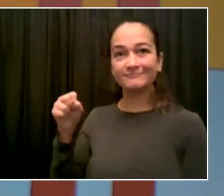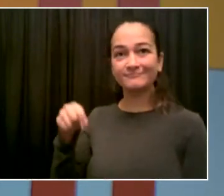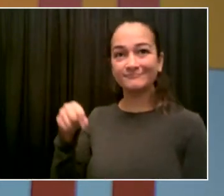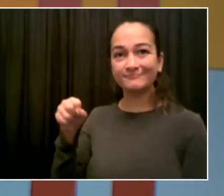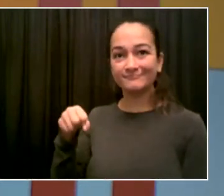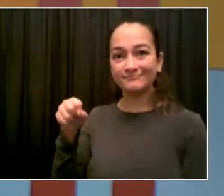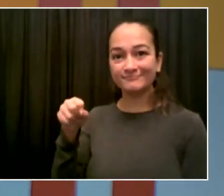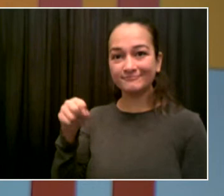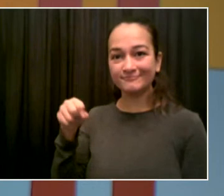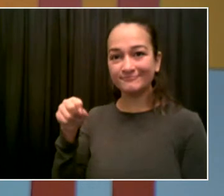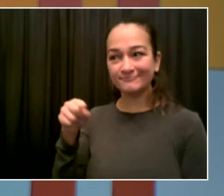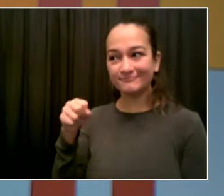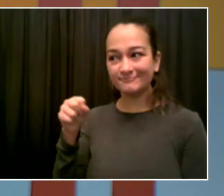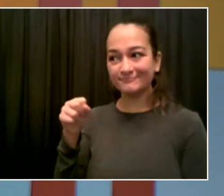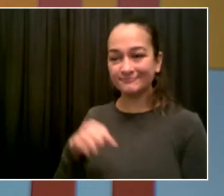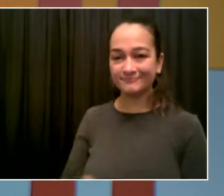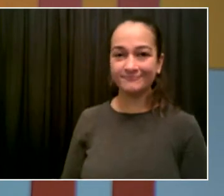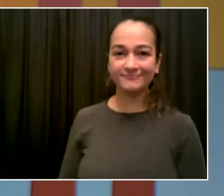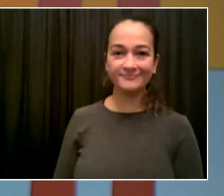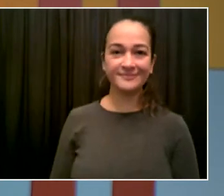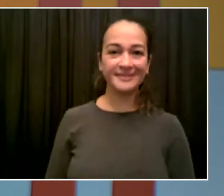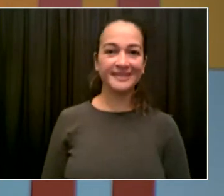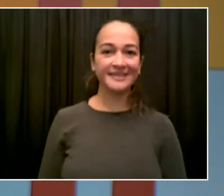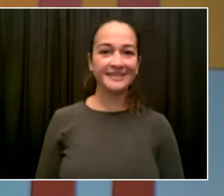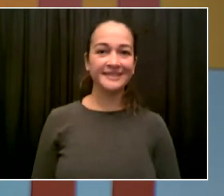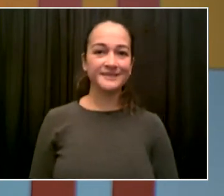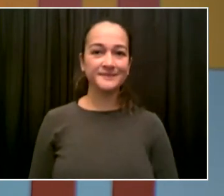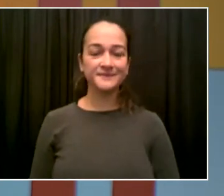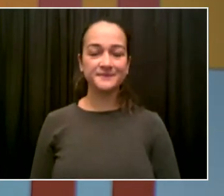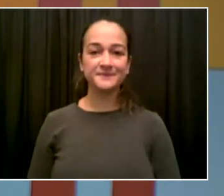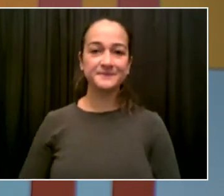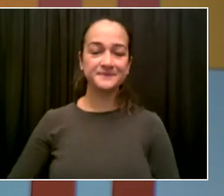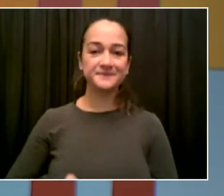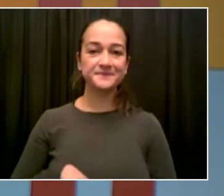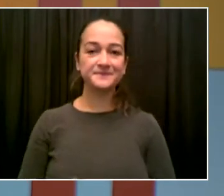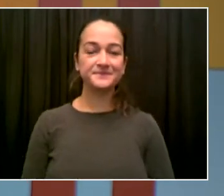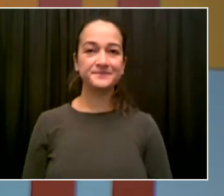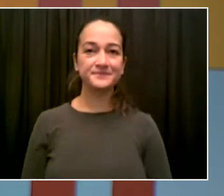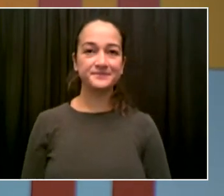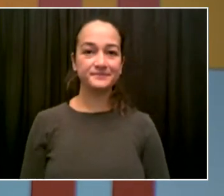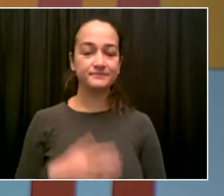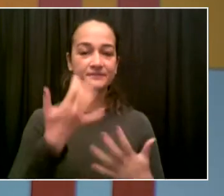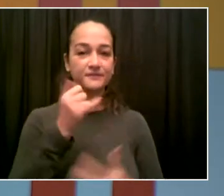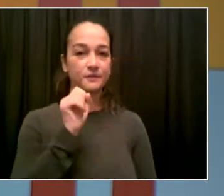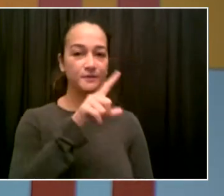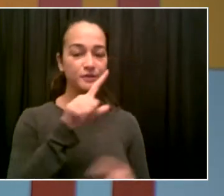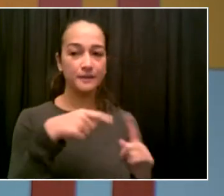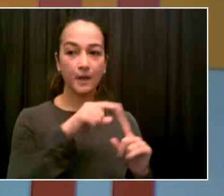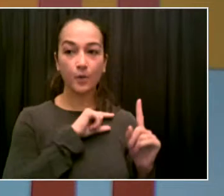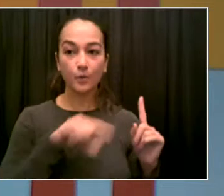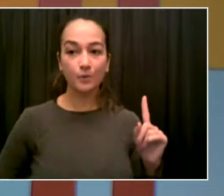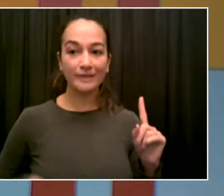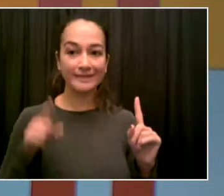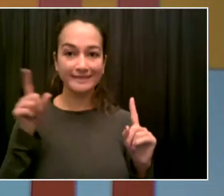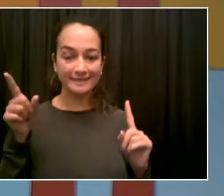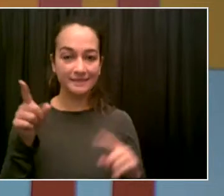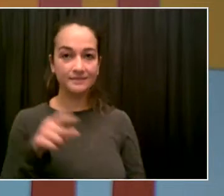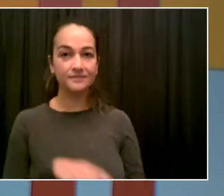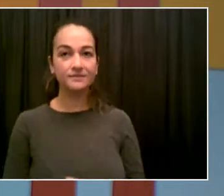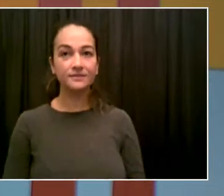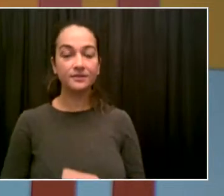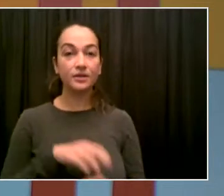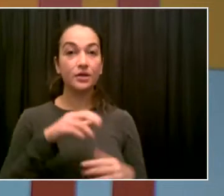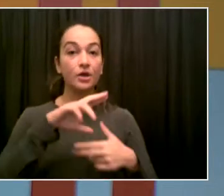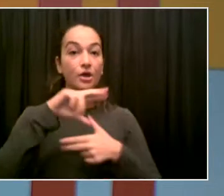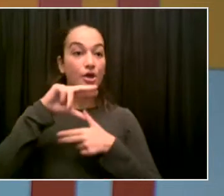So speaking of Queens, on a much more serious topic, the damage from Hurricane Ida, obviously so many people died in